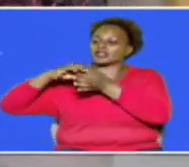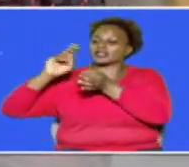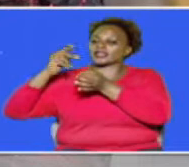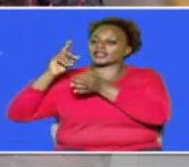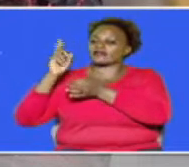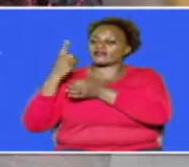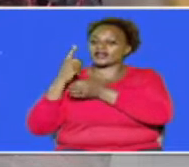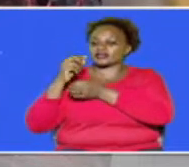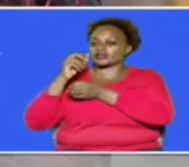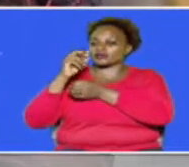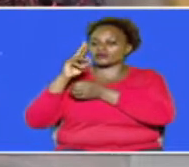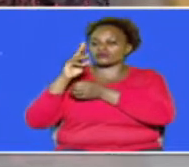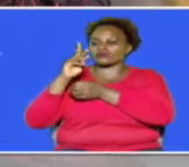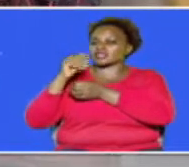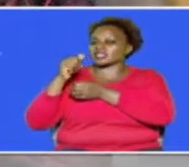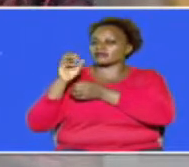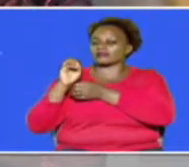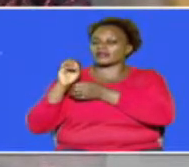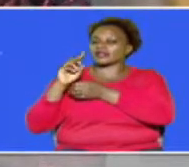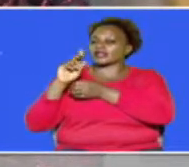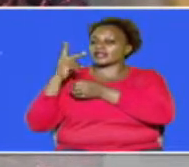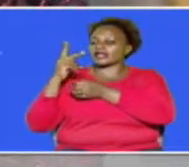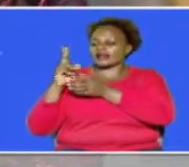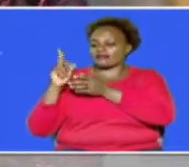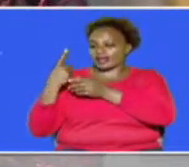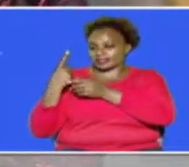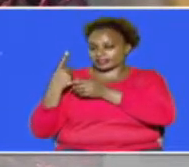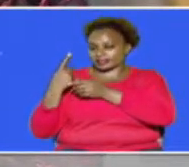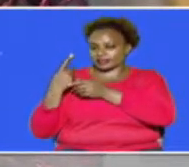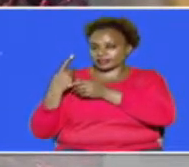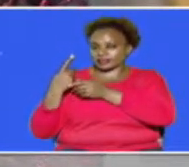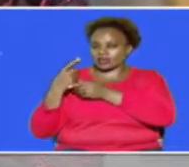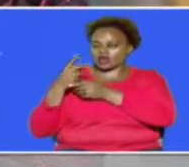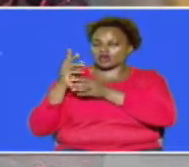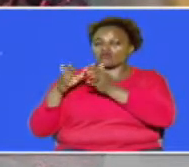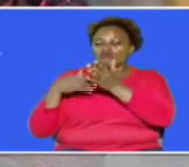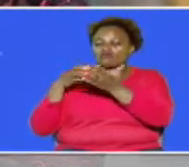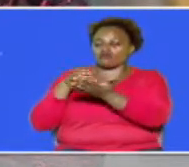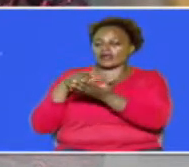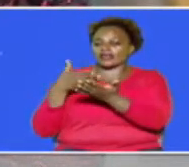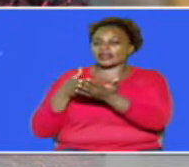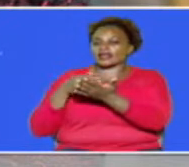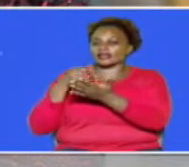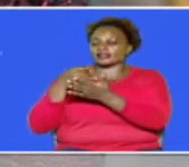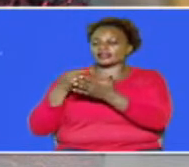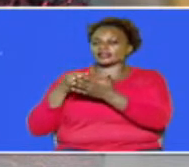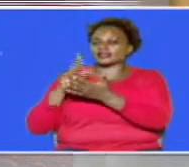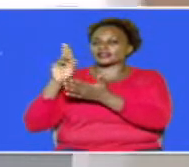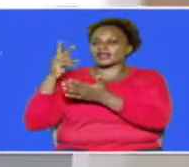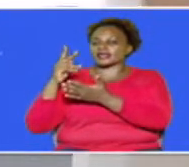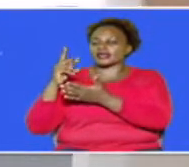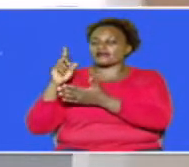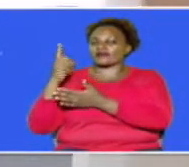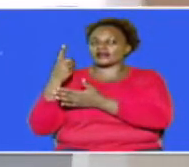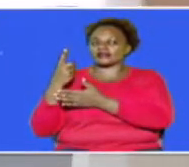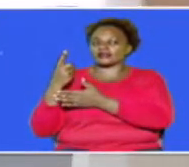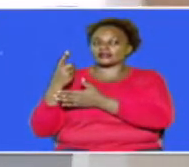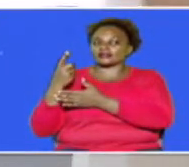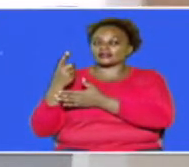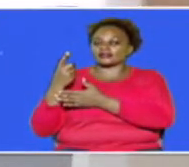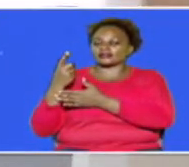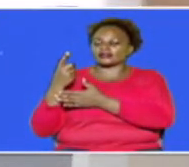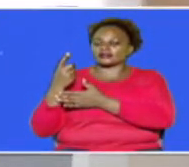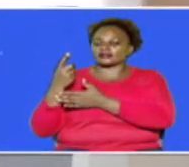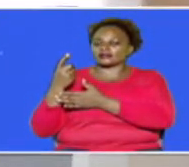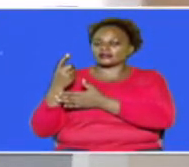in UDA. I am in Kenya Kwanza. But there is no provision for you signing with Kenya Kwanza. You there can is, only sign there is.